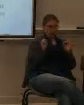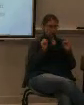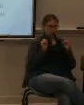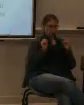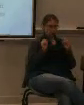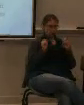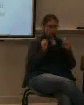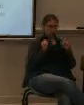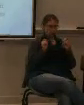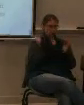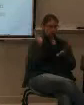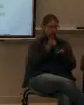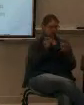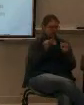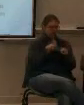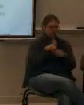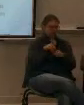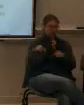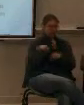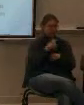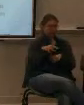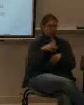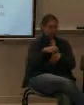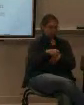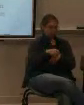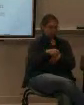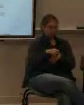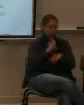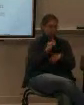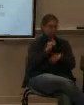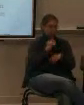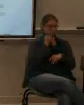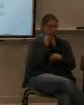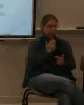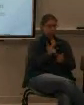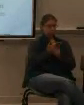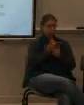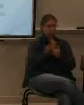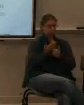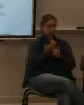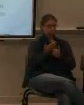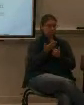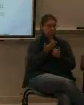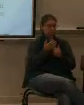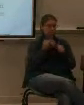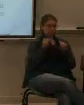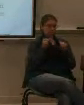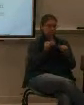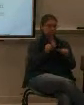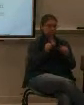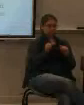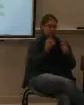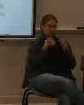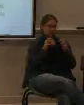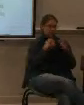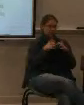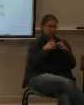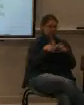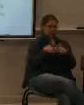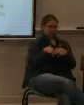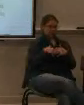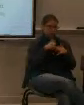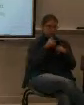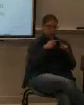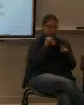oxidation reduction potentials in the same molecule. And so if an organism can break down when there's